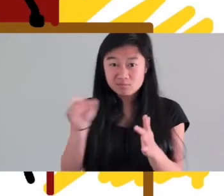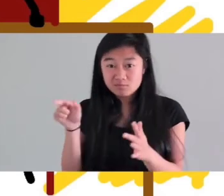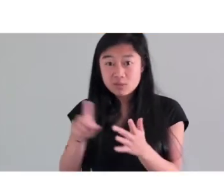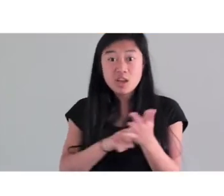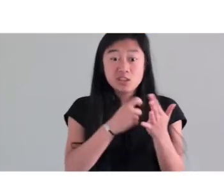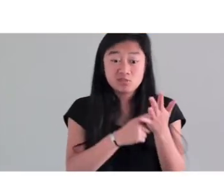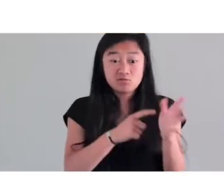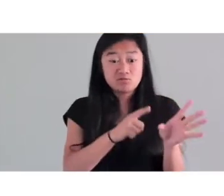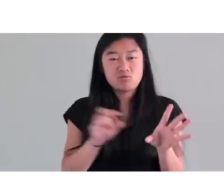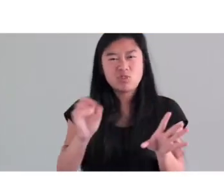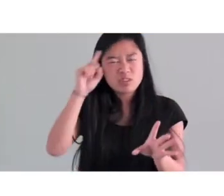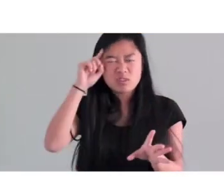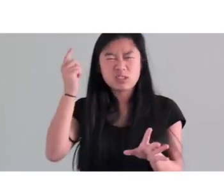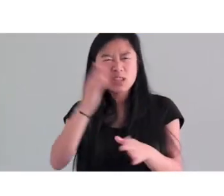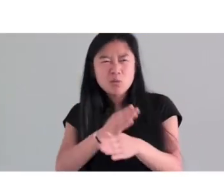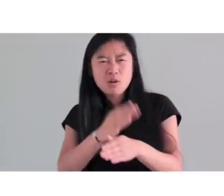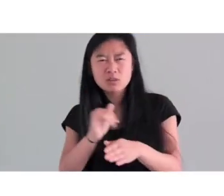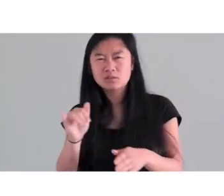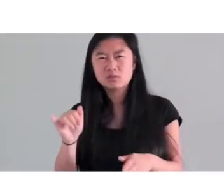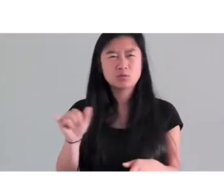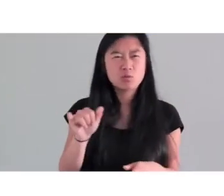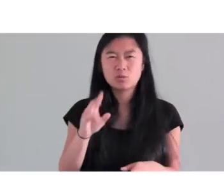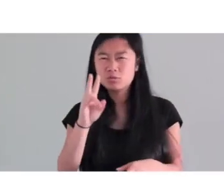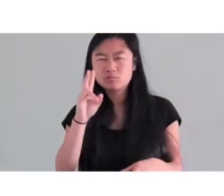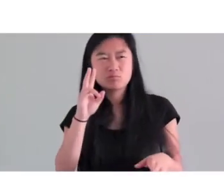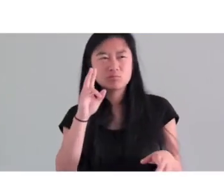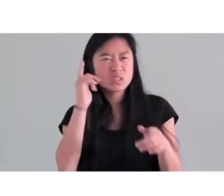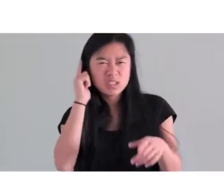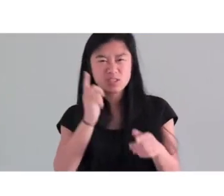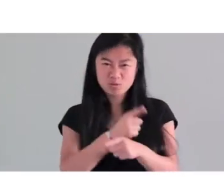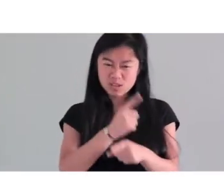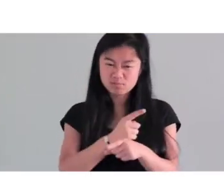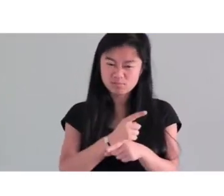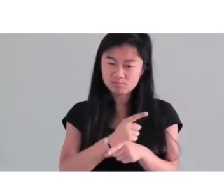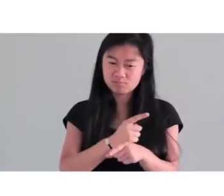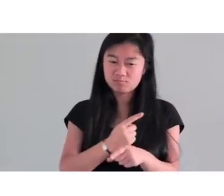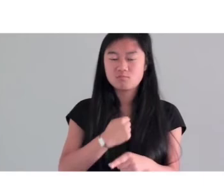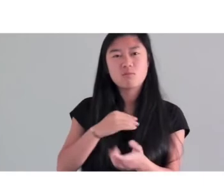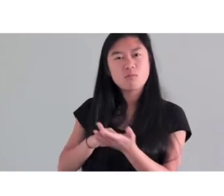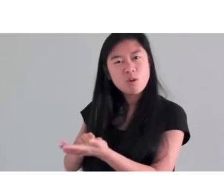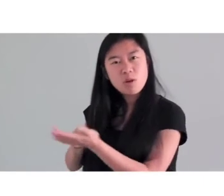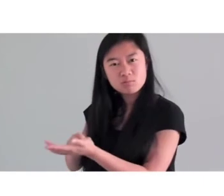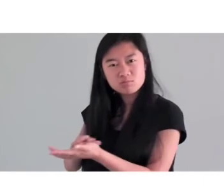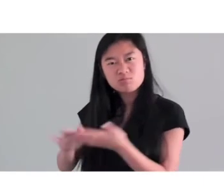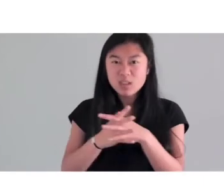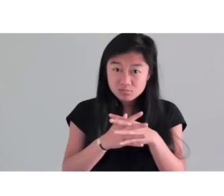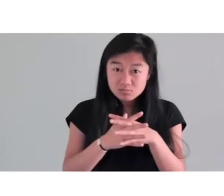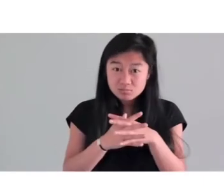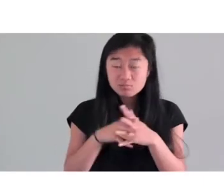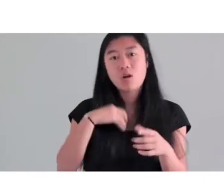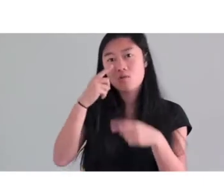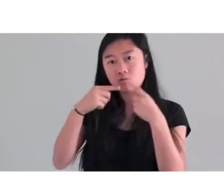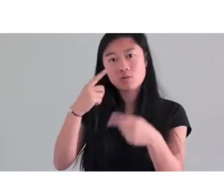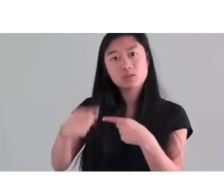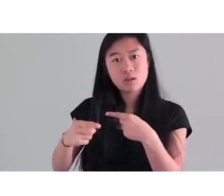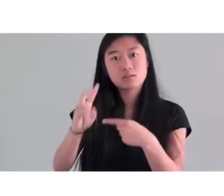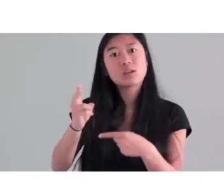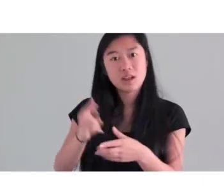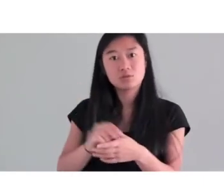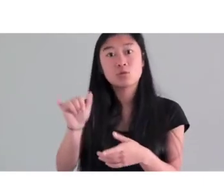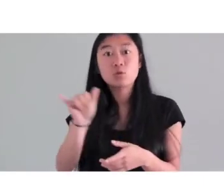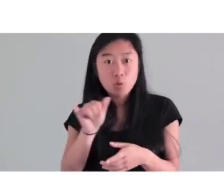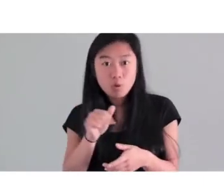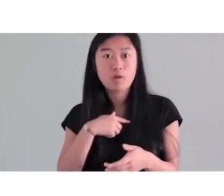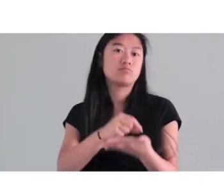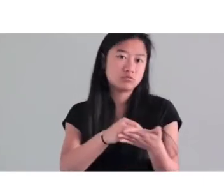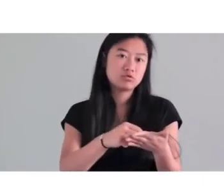read. If I help Jerry, that means he can learn in class just like me. So